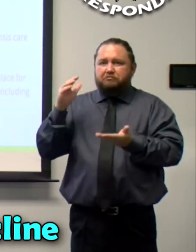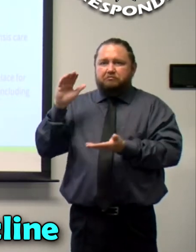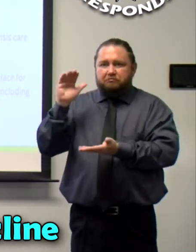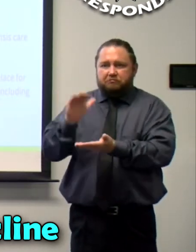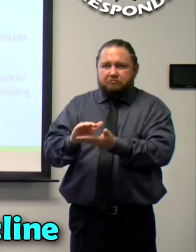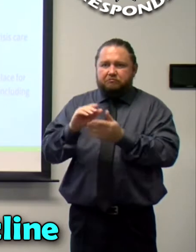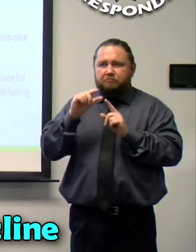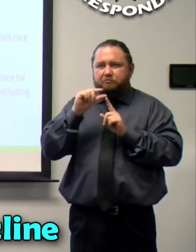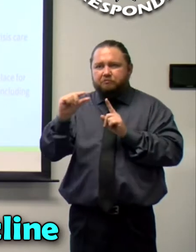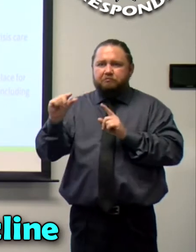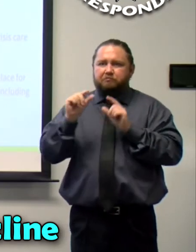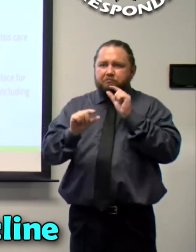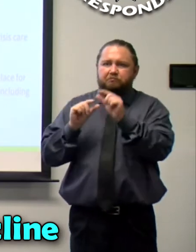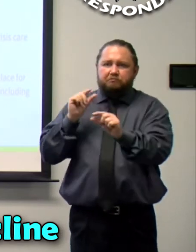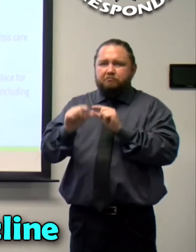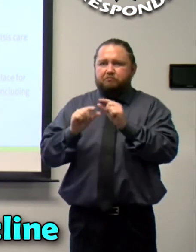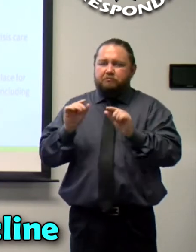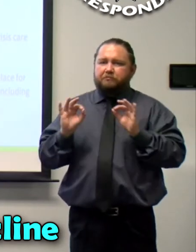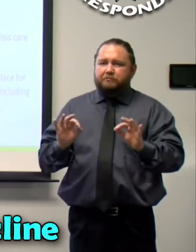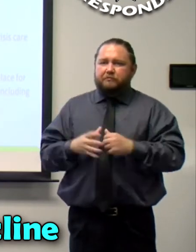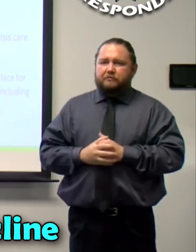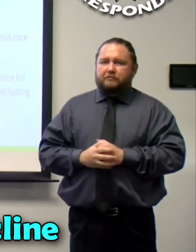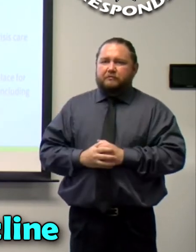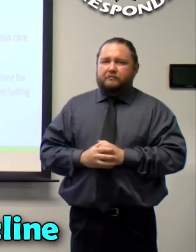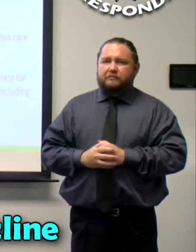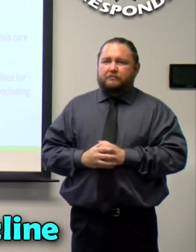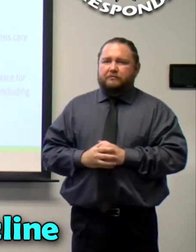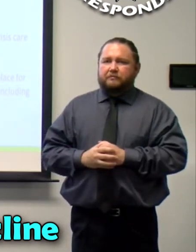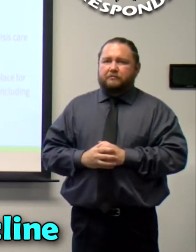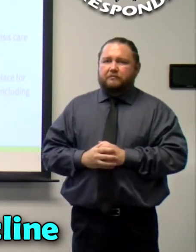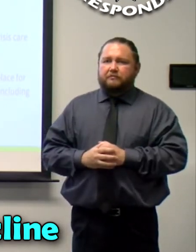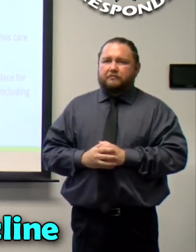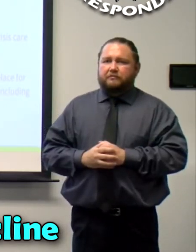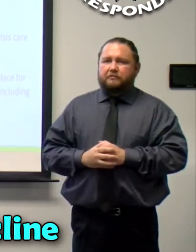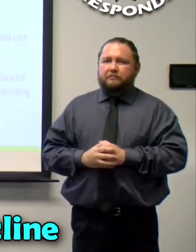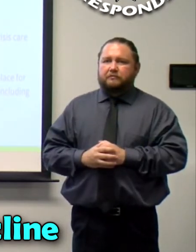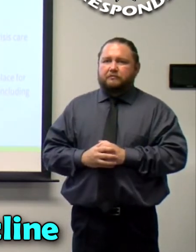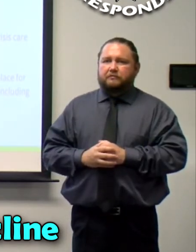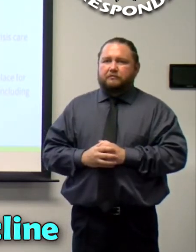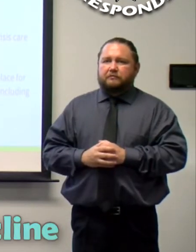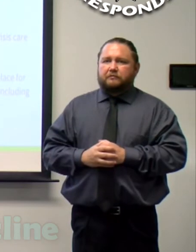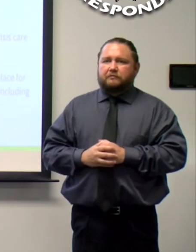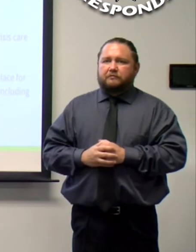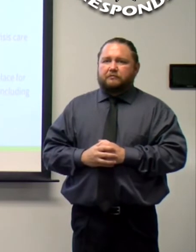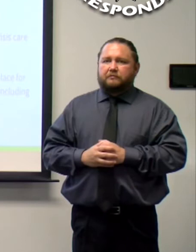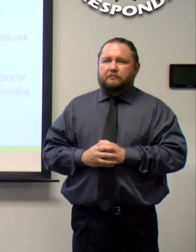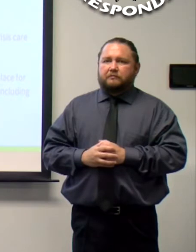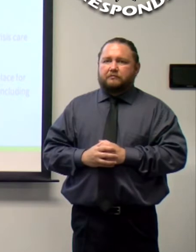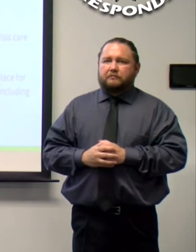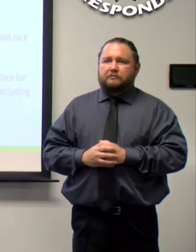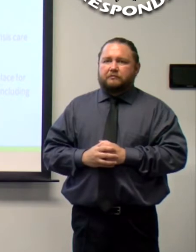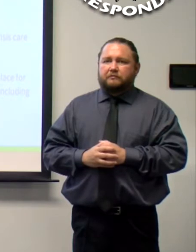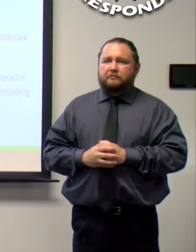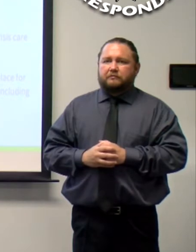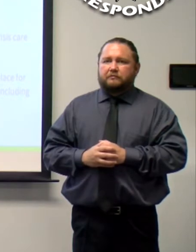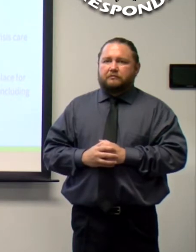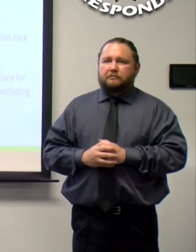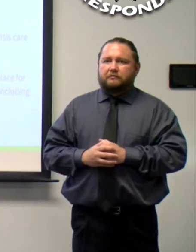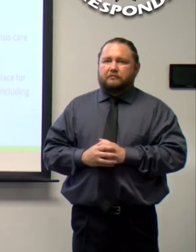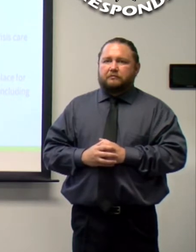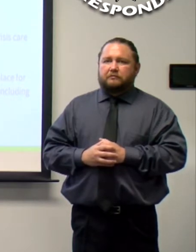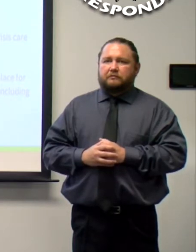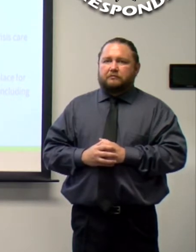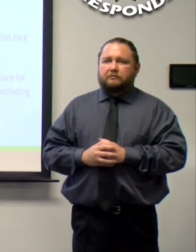terms of the gating criteria, the criteria we need to meet as we gradually reopen